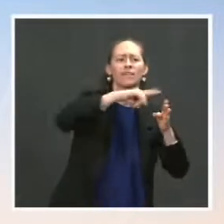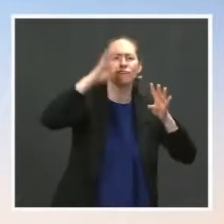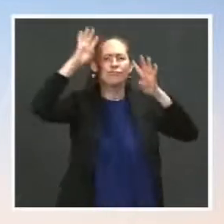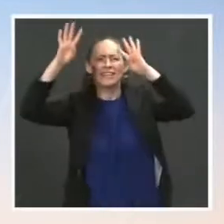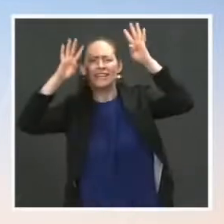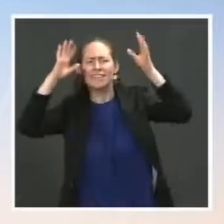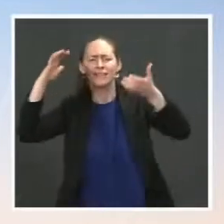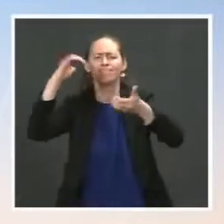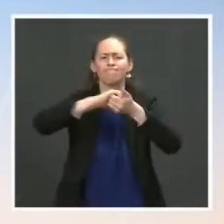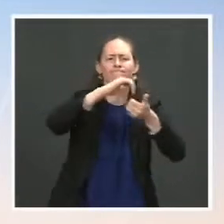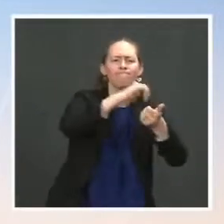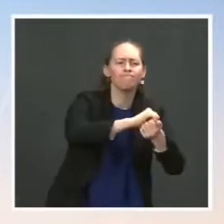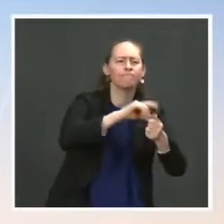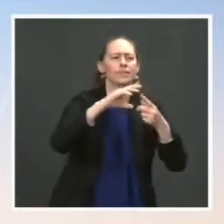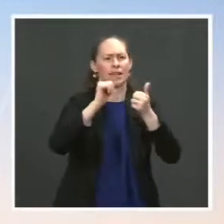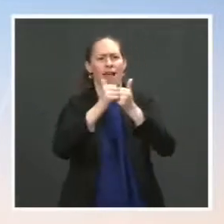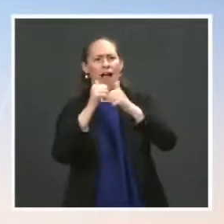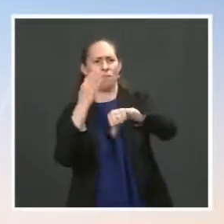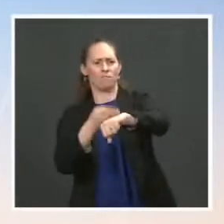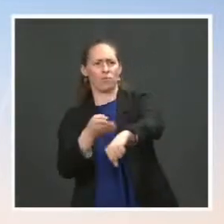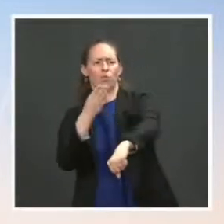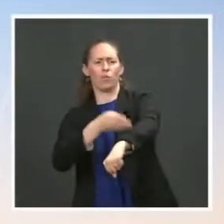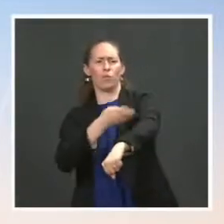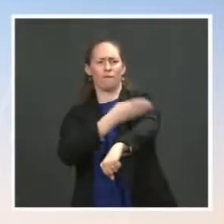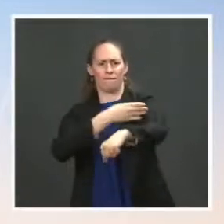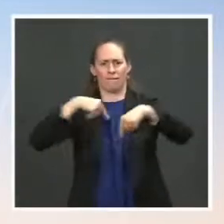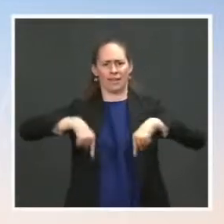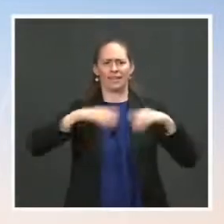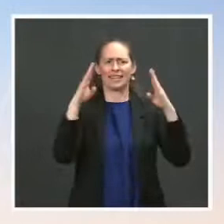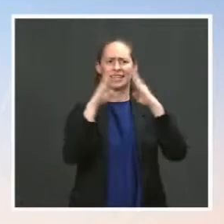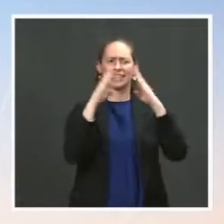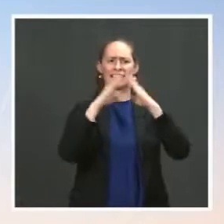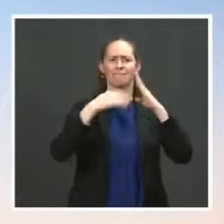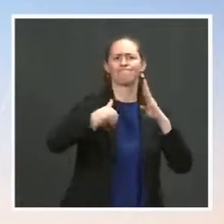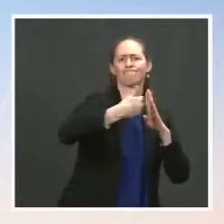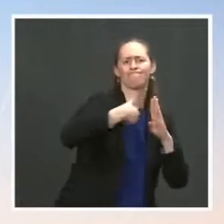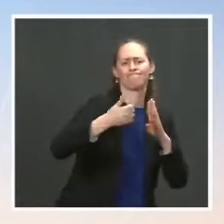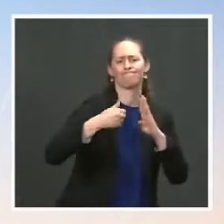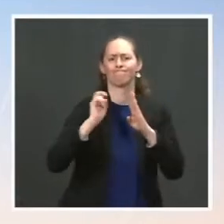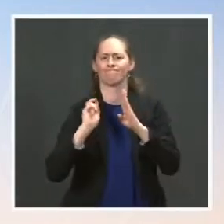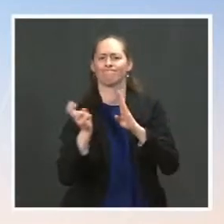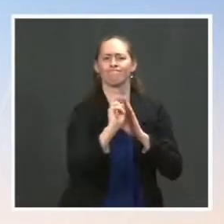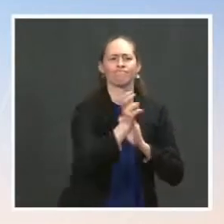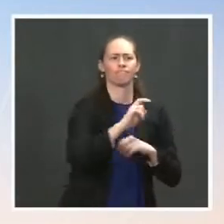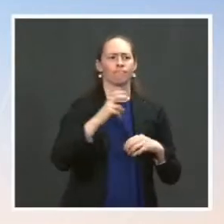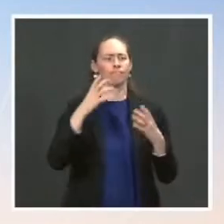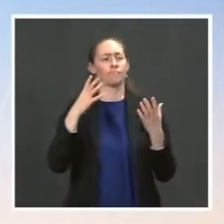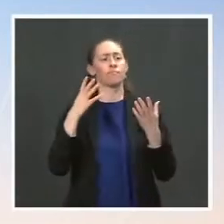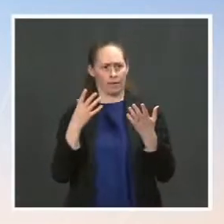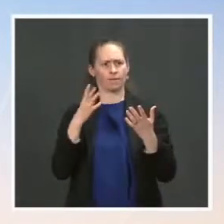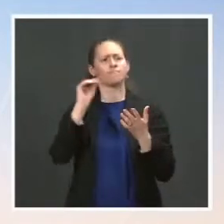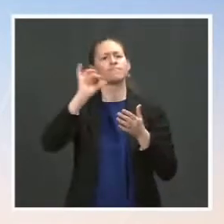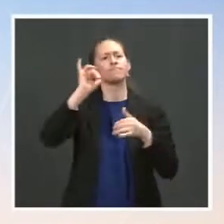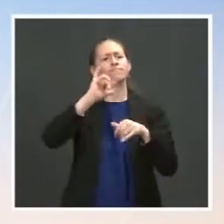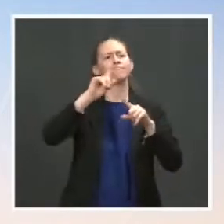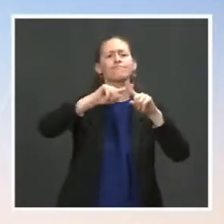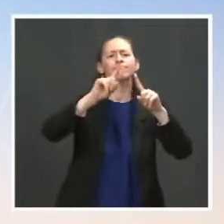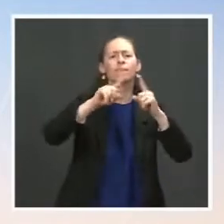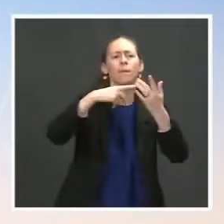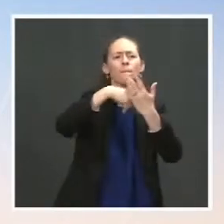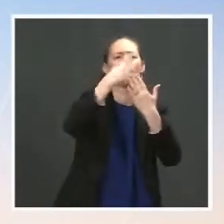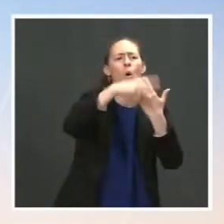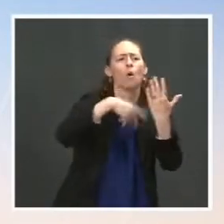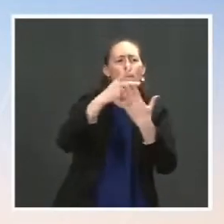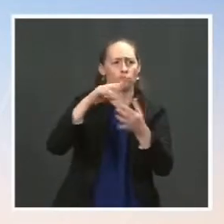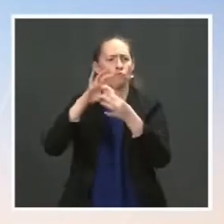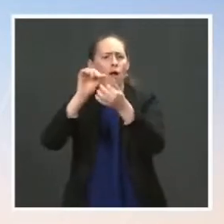city's transportation experience for workers. One of the mayor's initiatives, Smart Streets, led to benefits that included small business